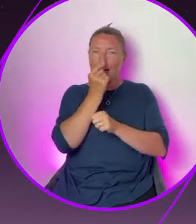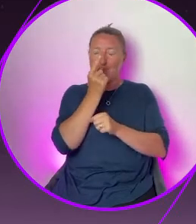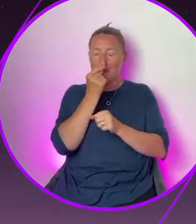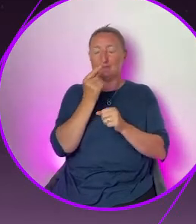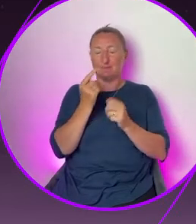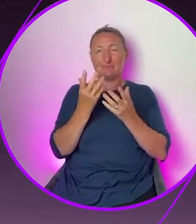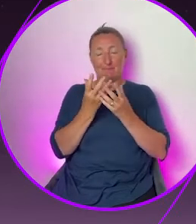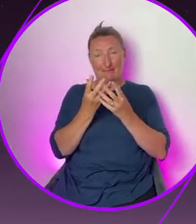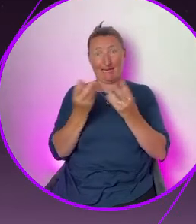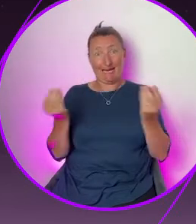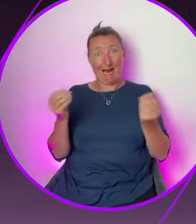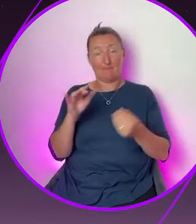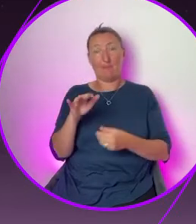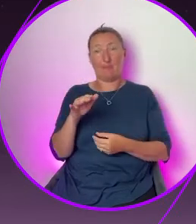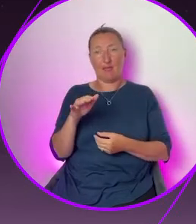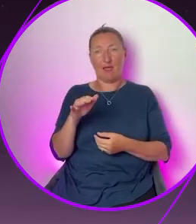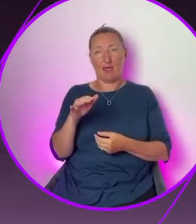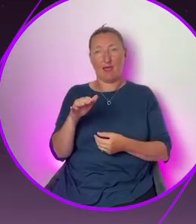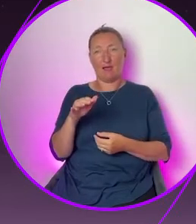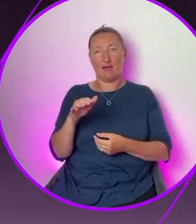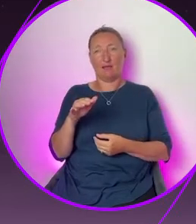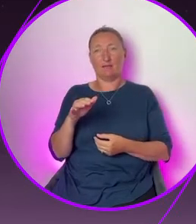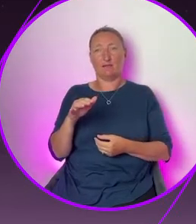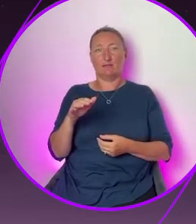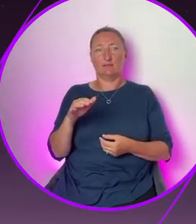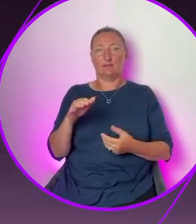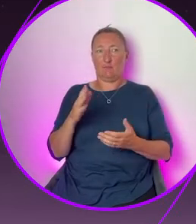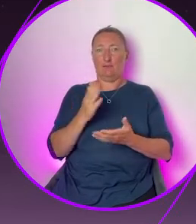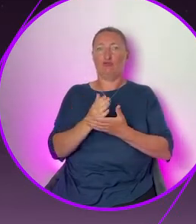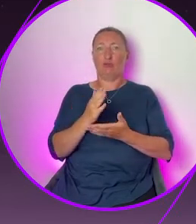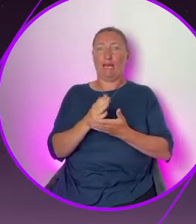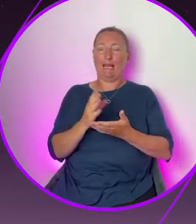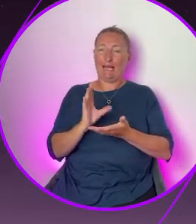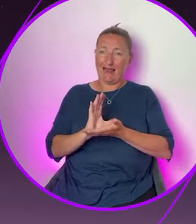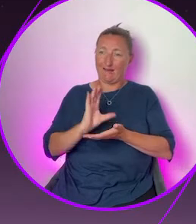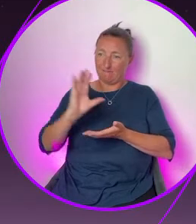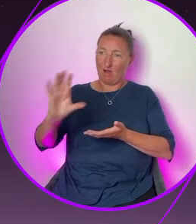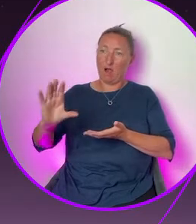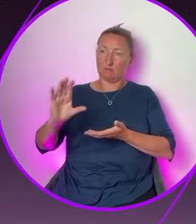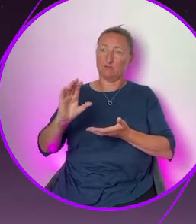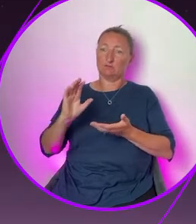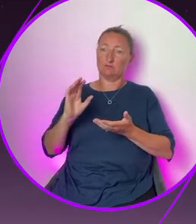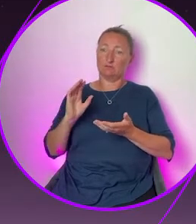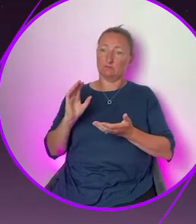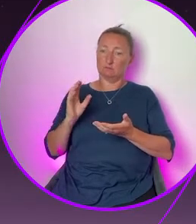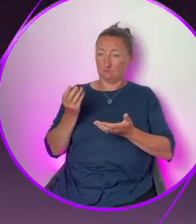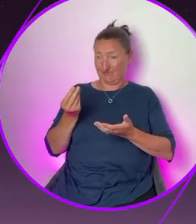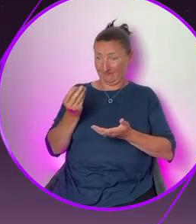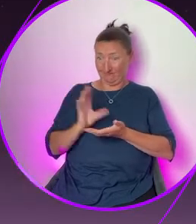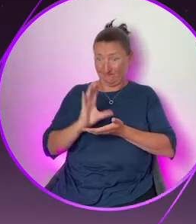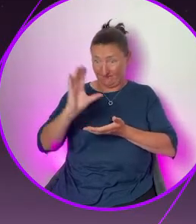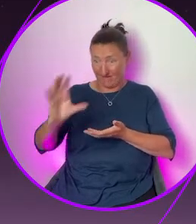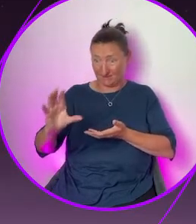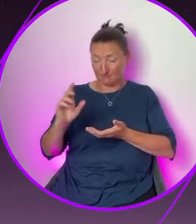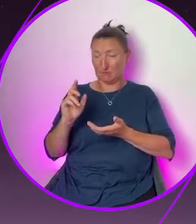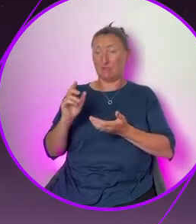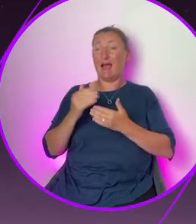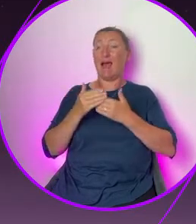gap in the field. And we feel strongly that investing in advanced production capabilities is something that has to